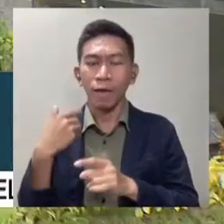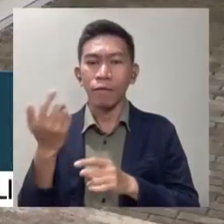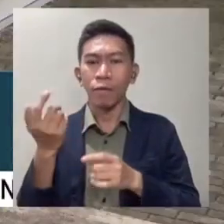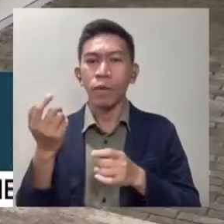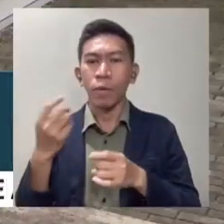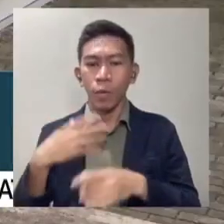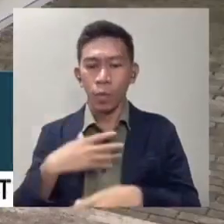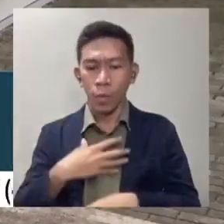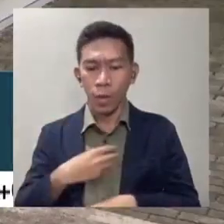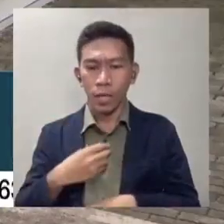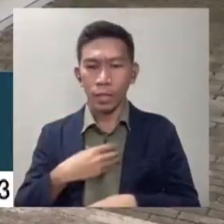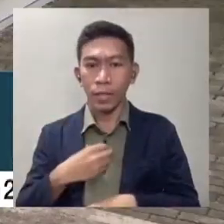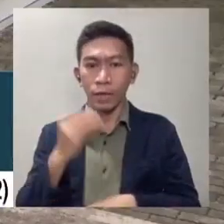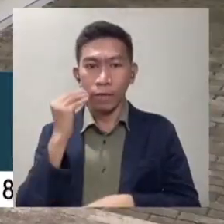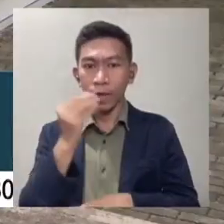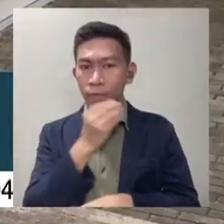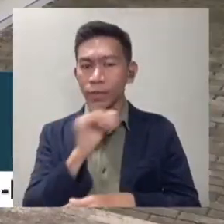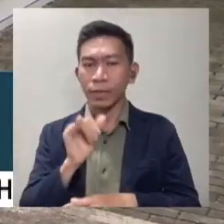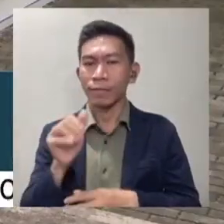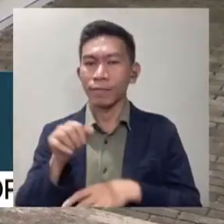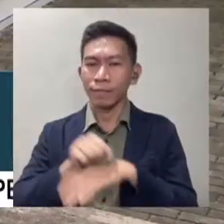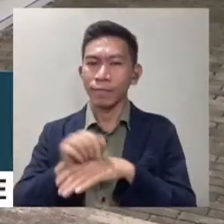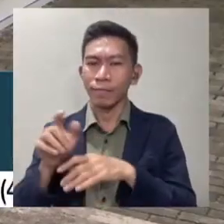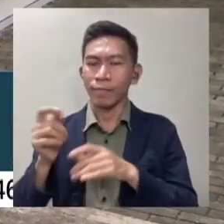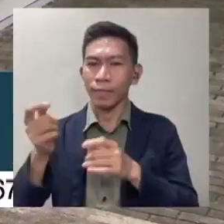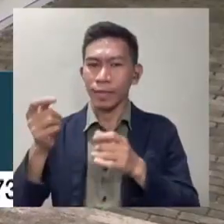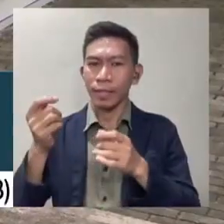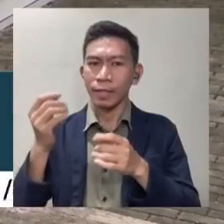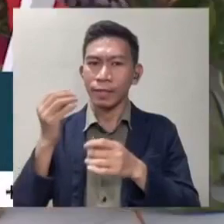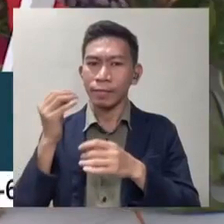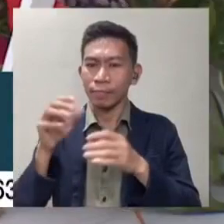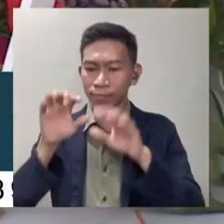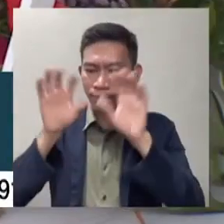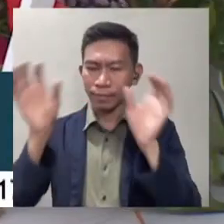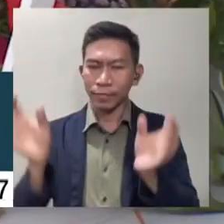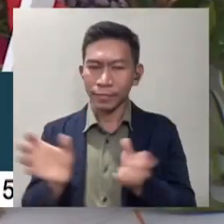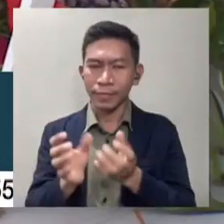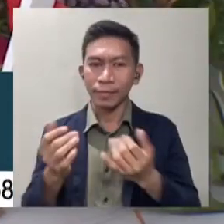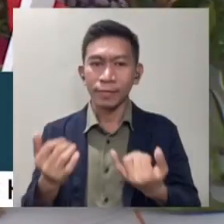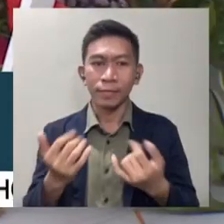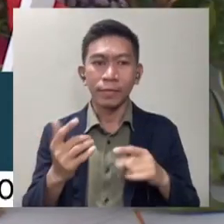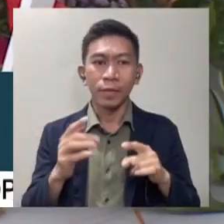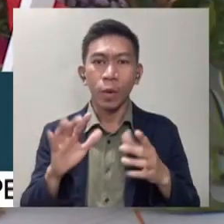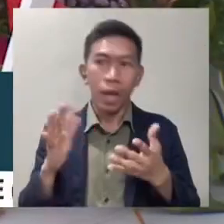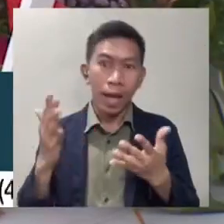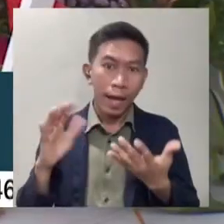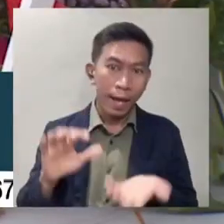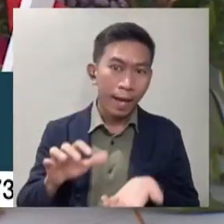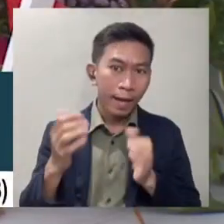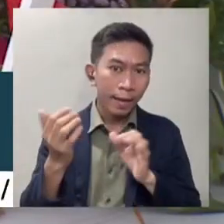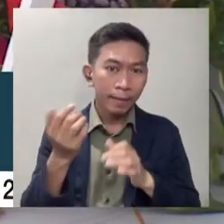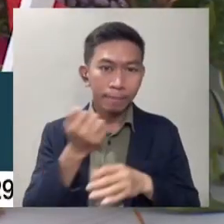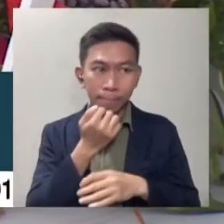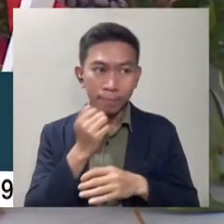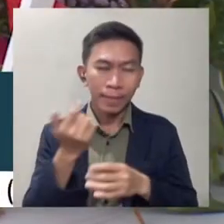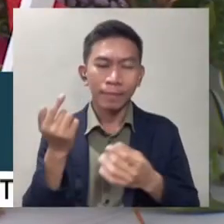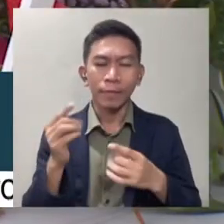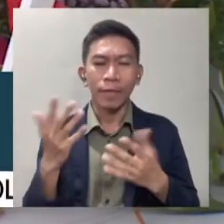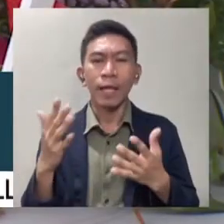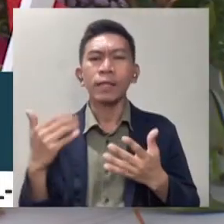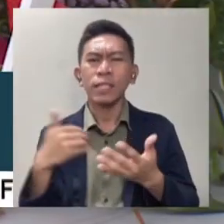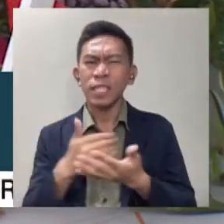today. No untoward incident has been recorded so far, and there are very few prohibited items confiscated at the